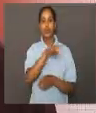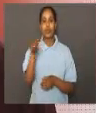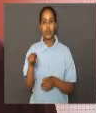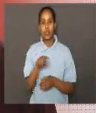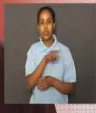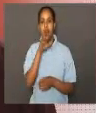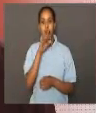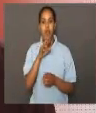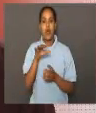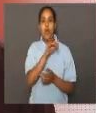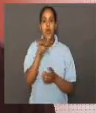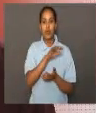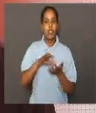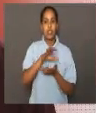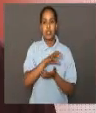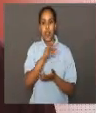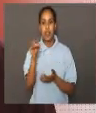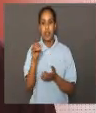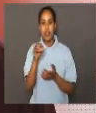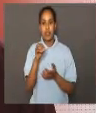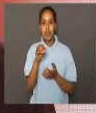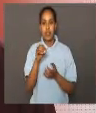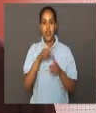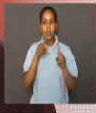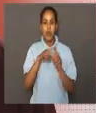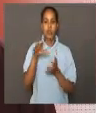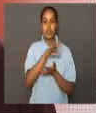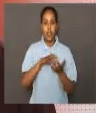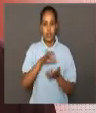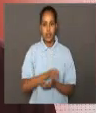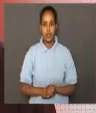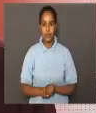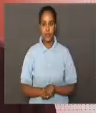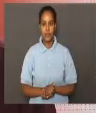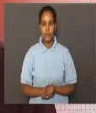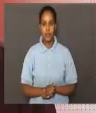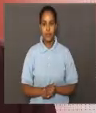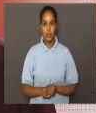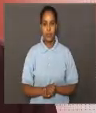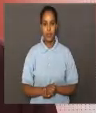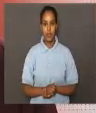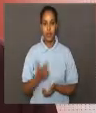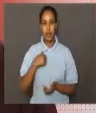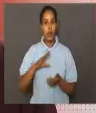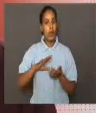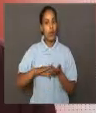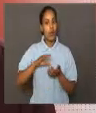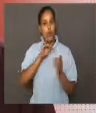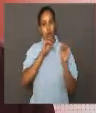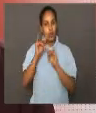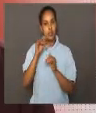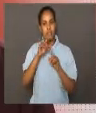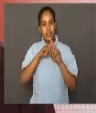that are homogeneous and those that are heterogeneous. We also discussed